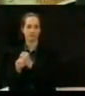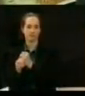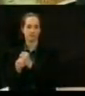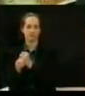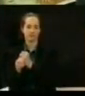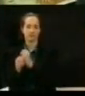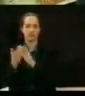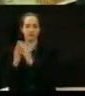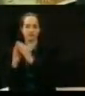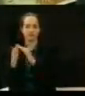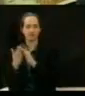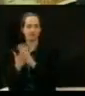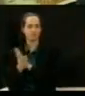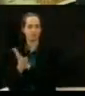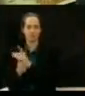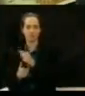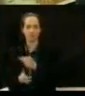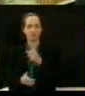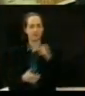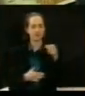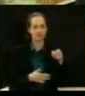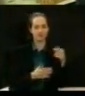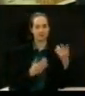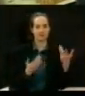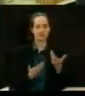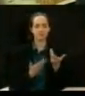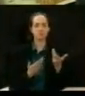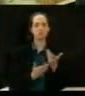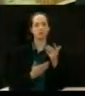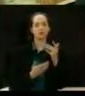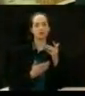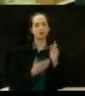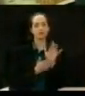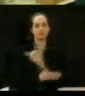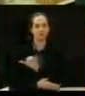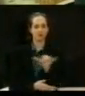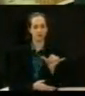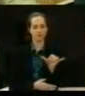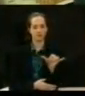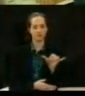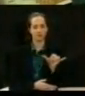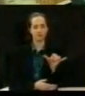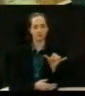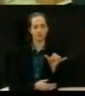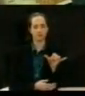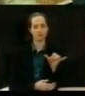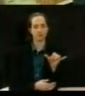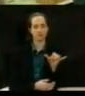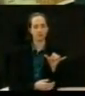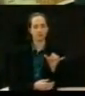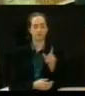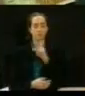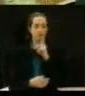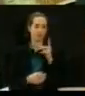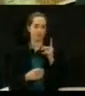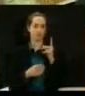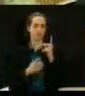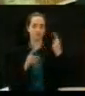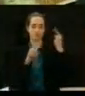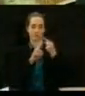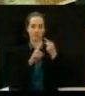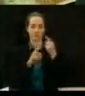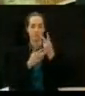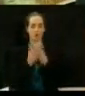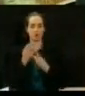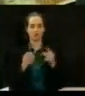the purpose of the 2 documents was, that they would be alike and have the same